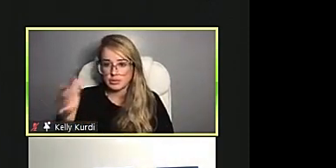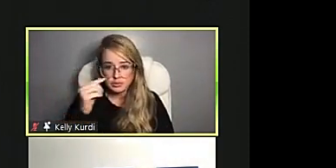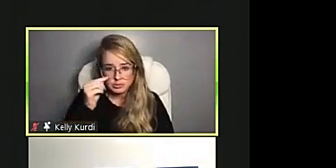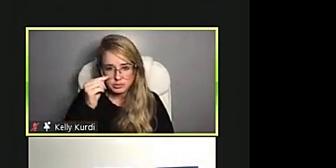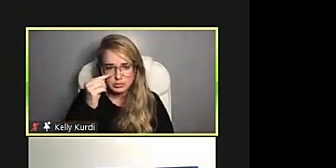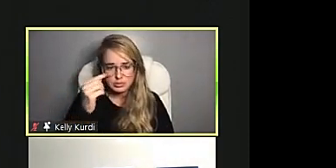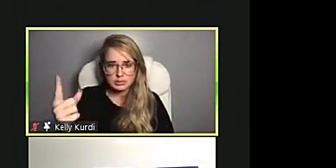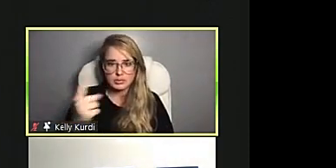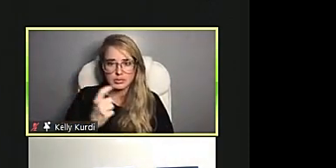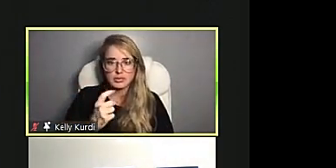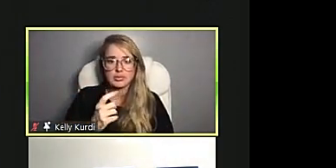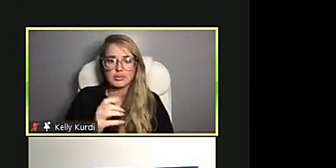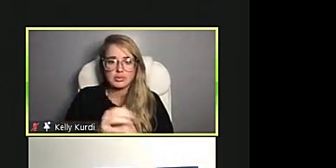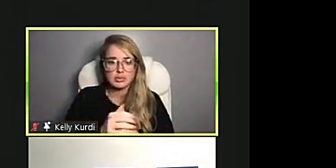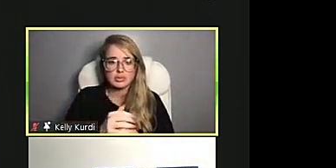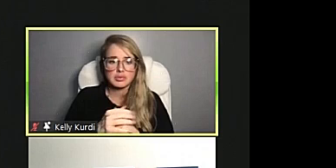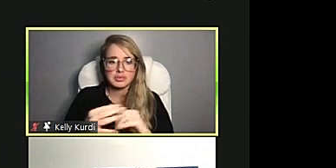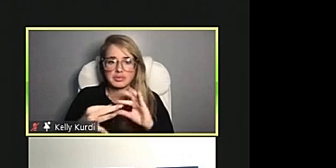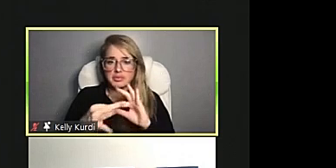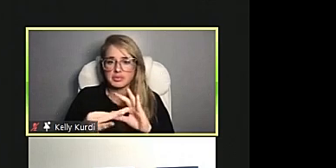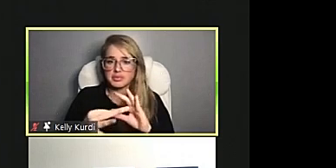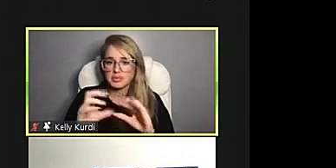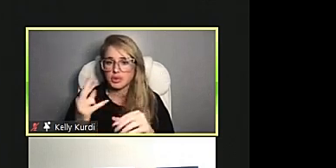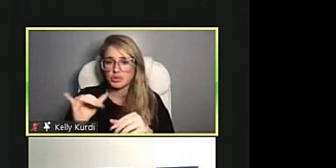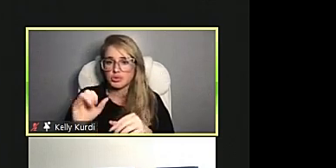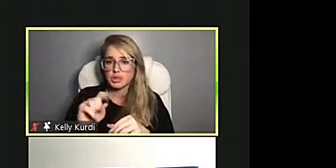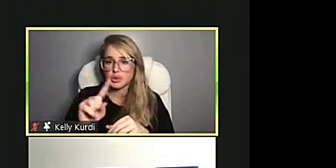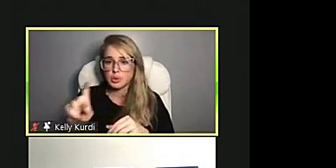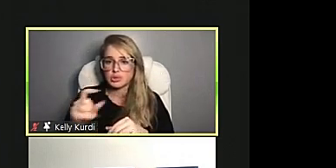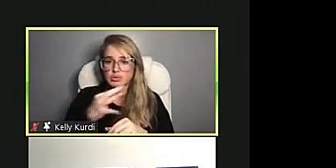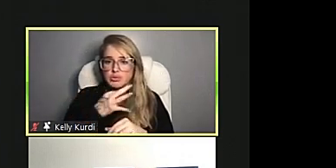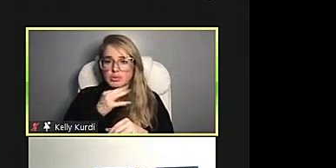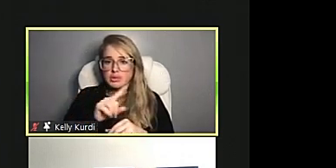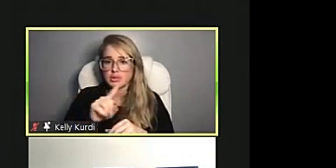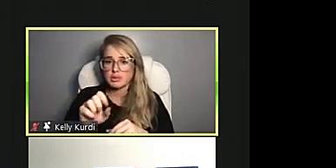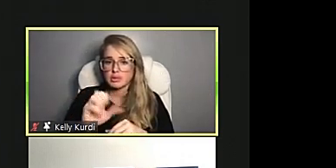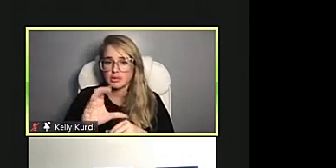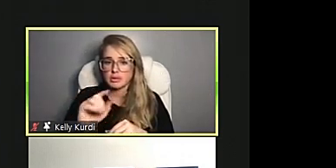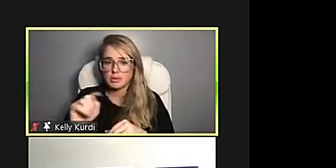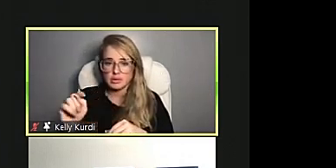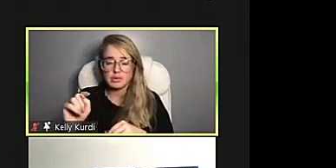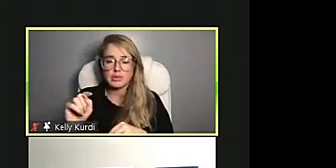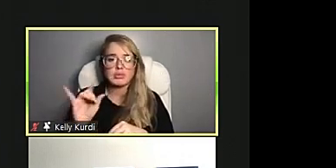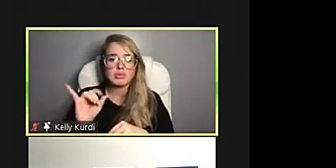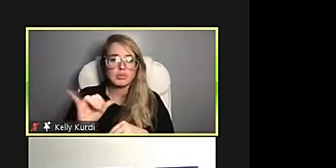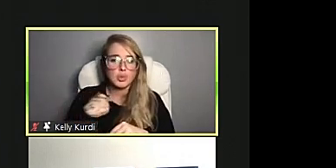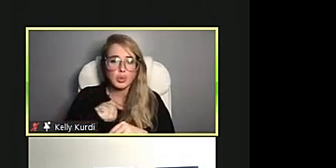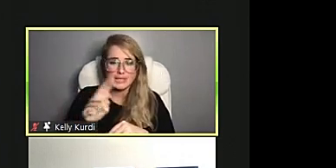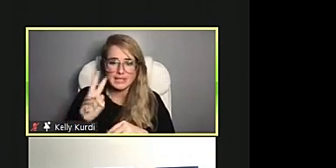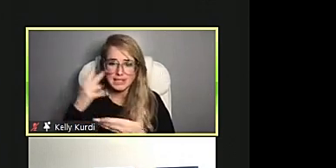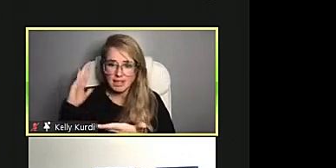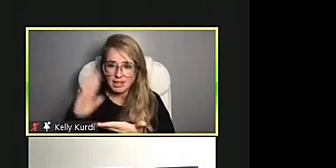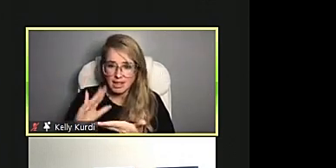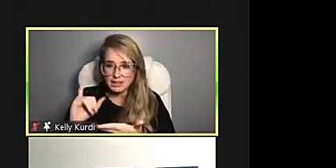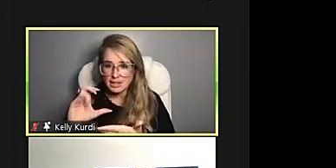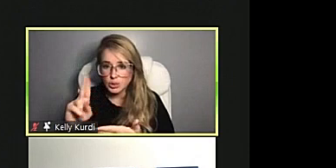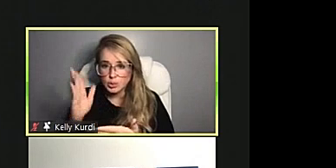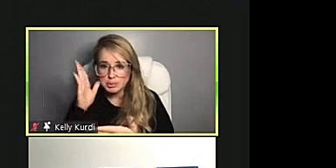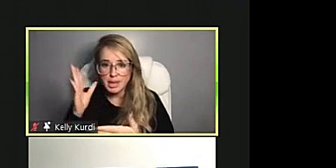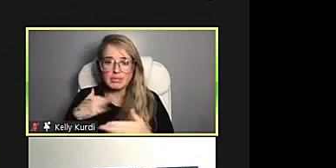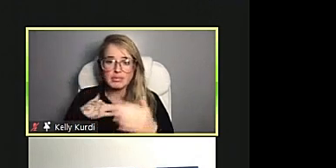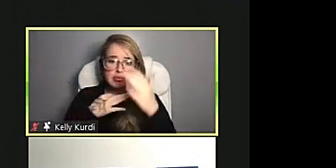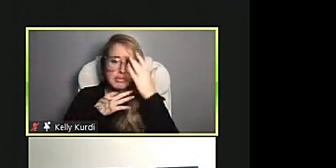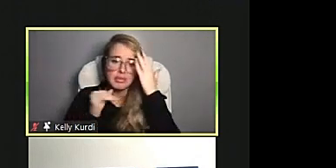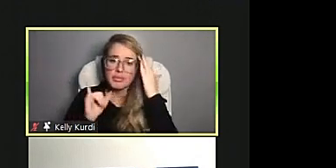This kind of tags on to Chris's question, but Scott, looking at where there are fewer ICU beds, are you seeing a correlation